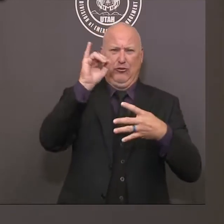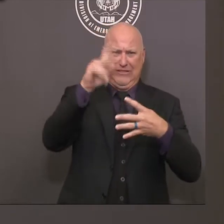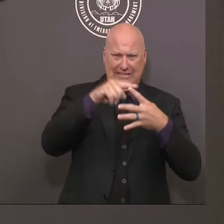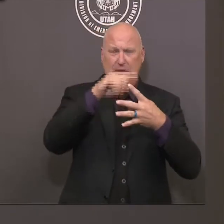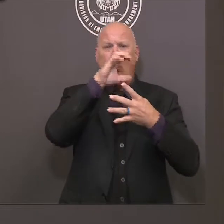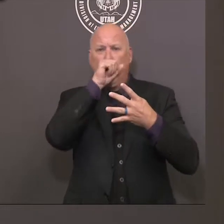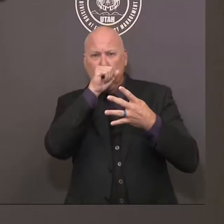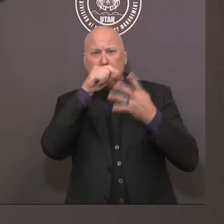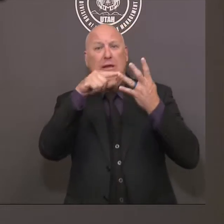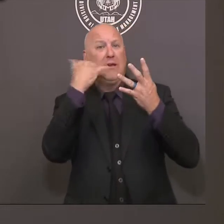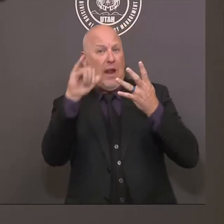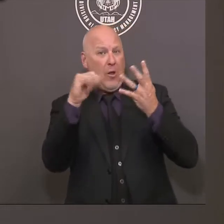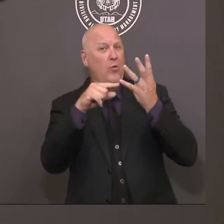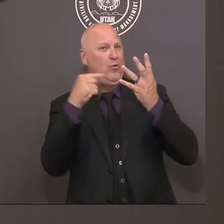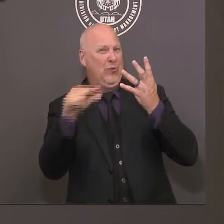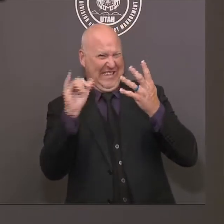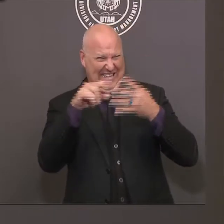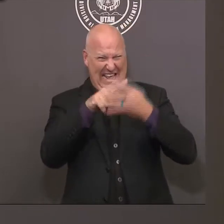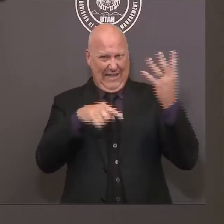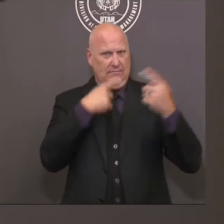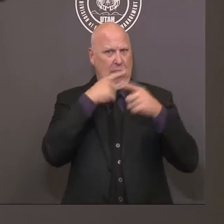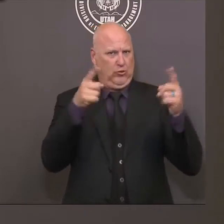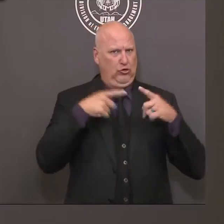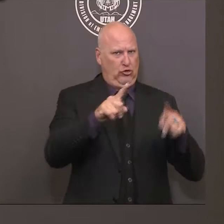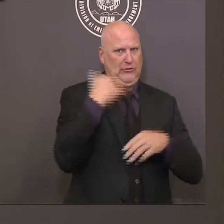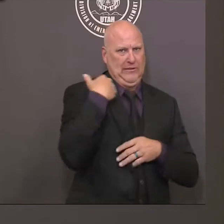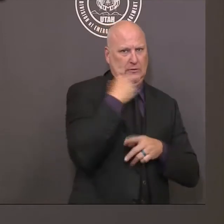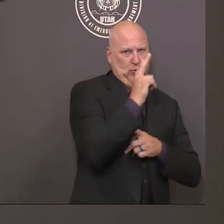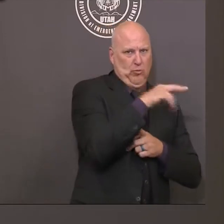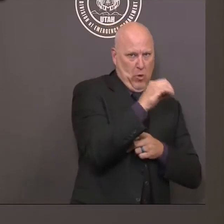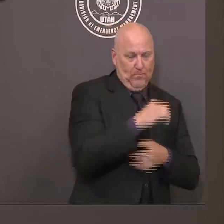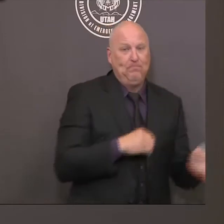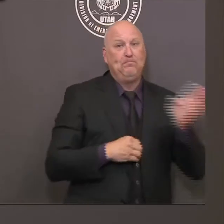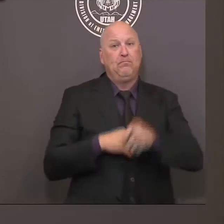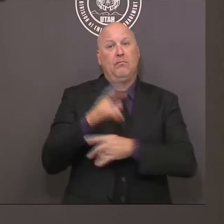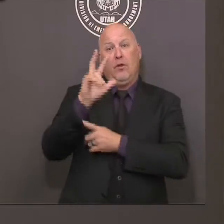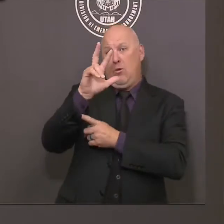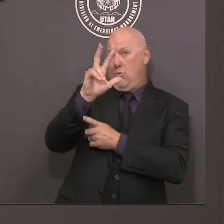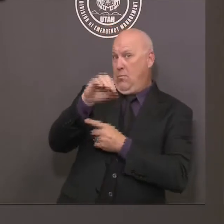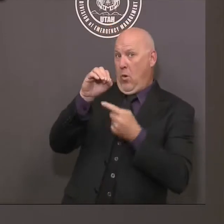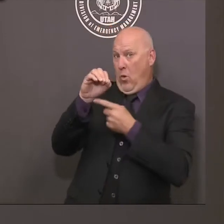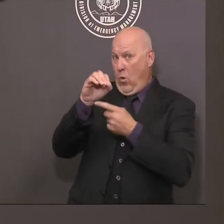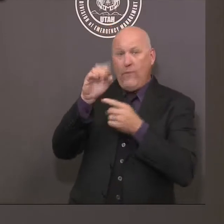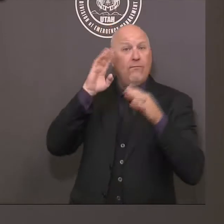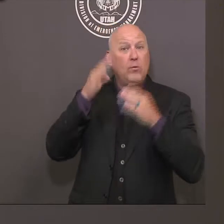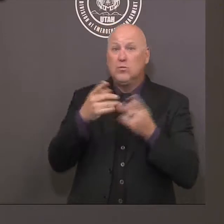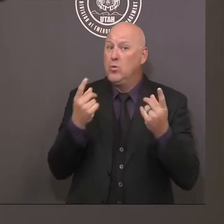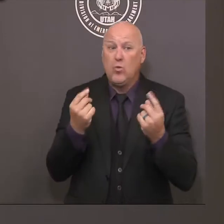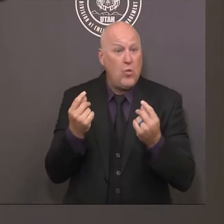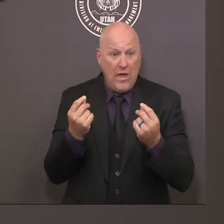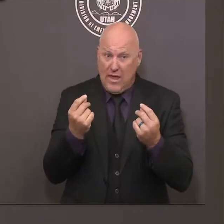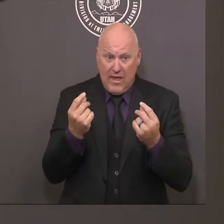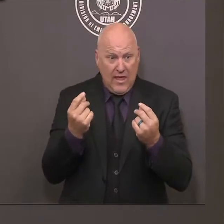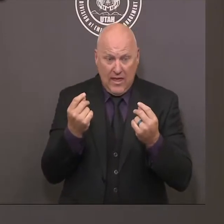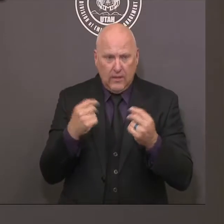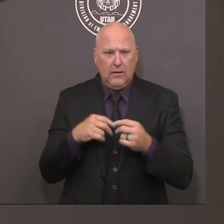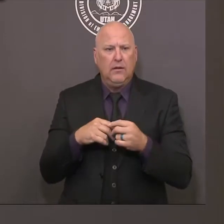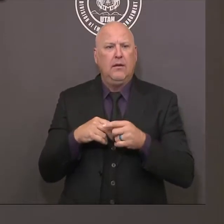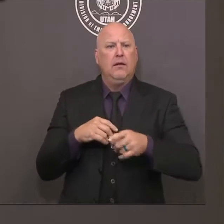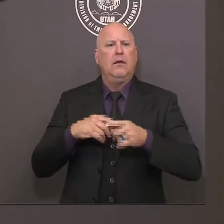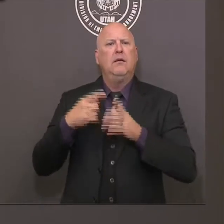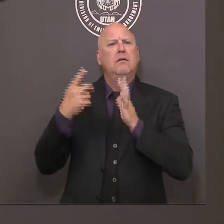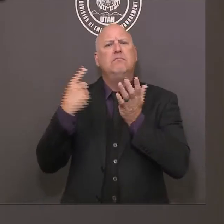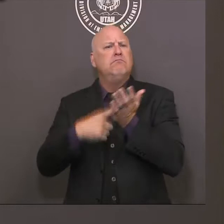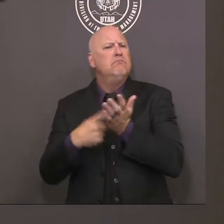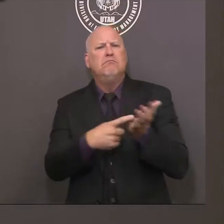pandemic. We had Volume 3, which was released here not too long ago, which presented critical infrastructure for high-risk populations with more